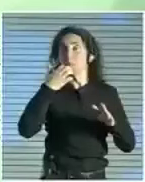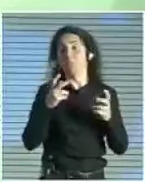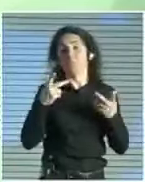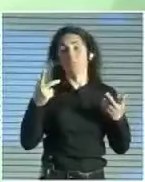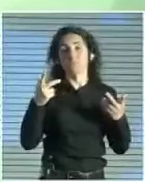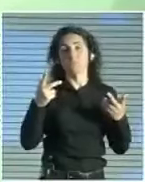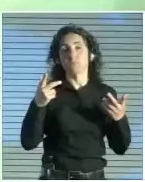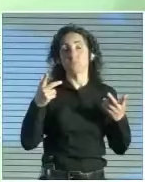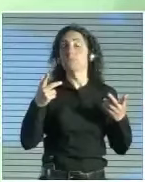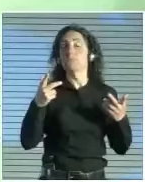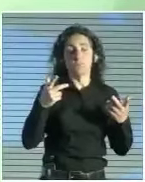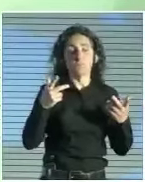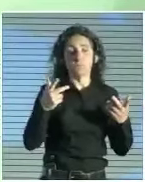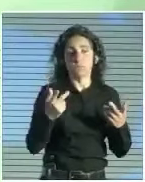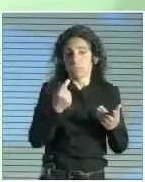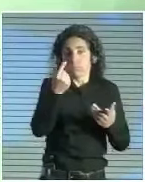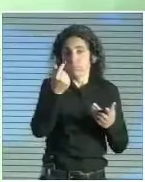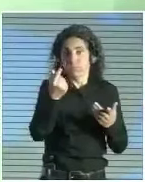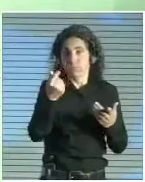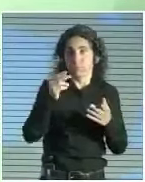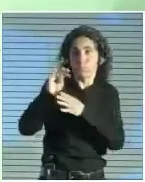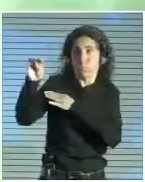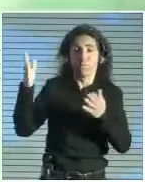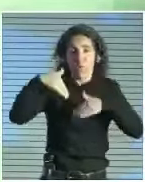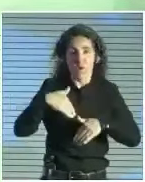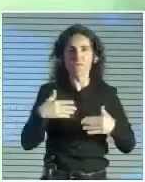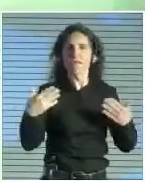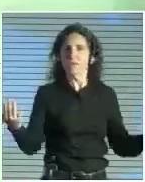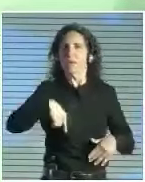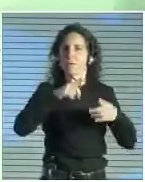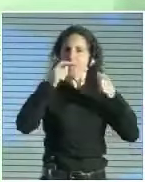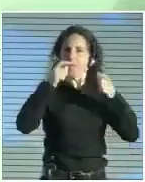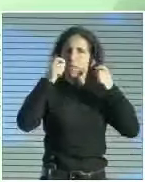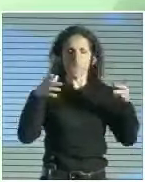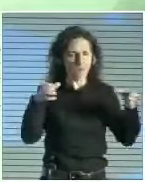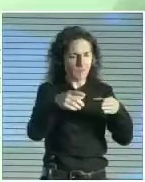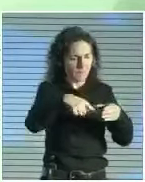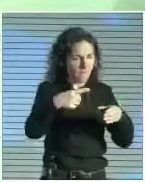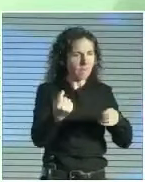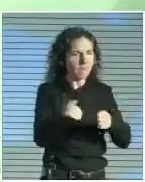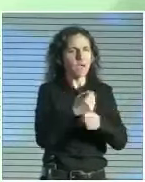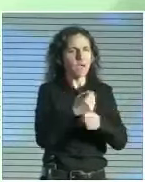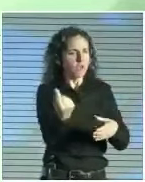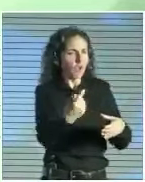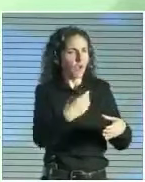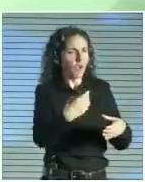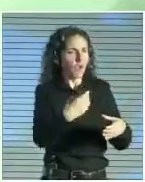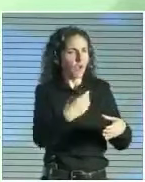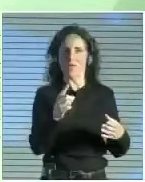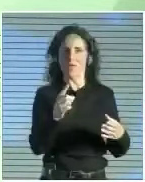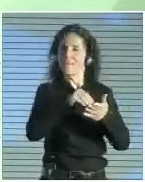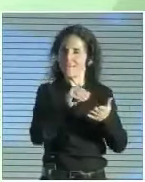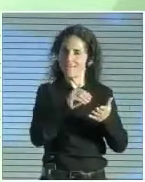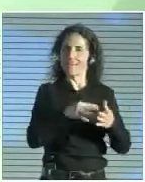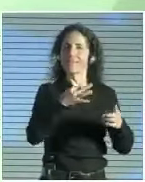have to work with. And so that sometimes, opportunity in a crisis, they really opened up the door on how to engage communities